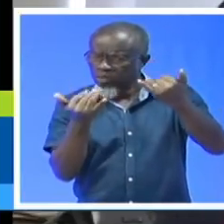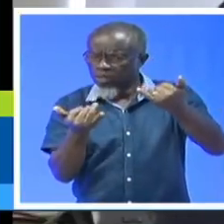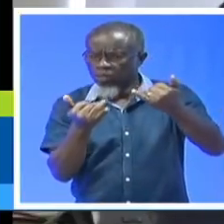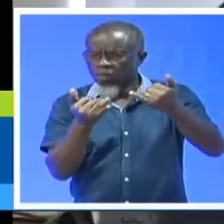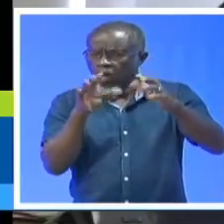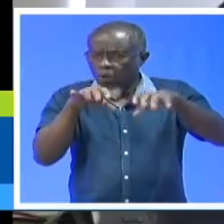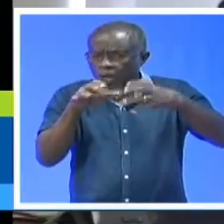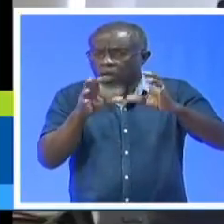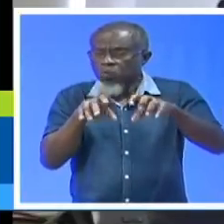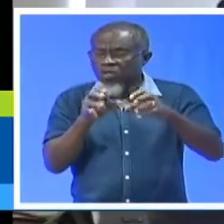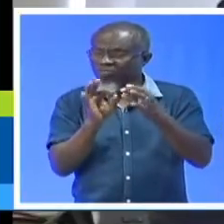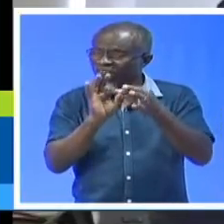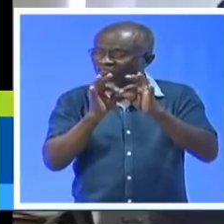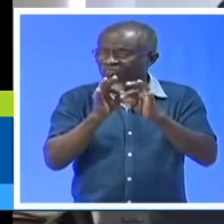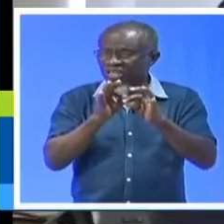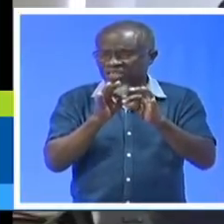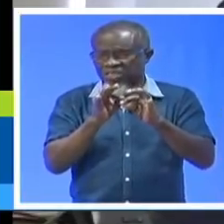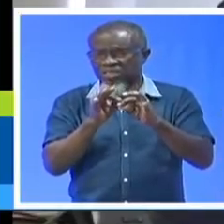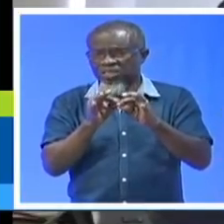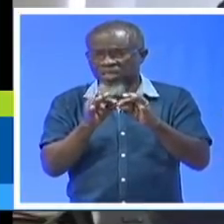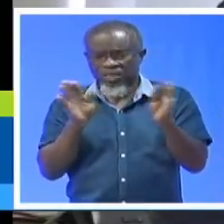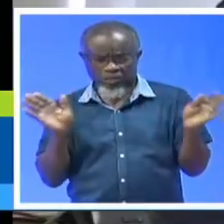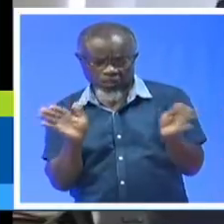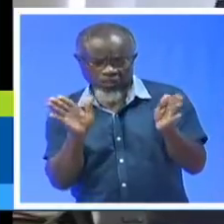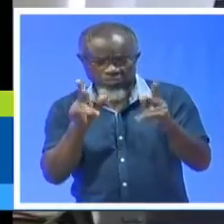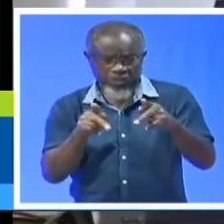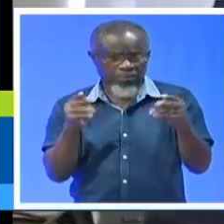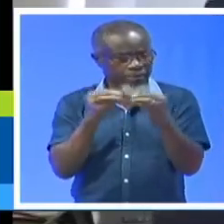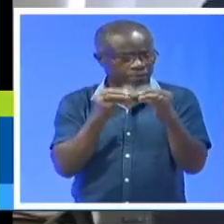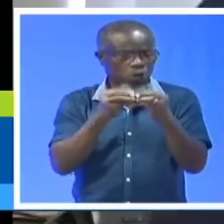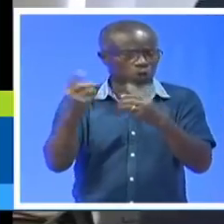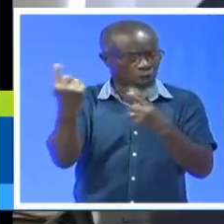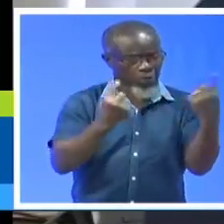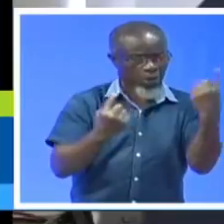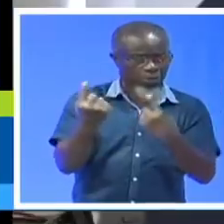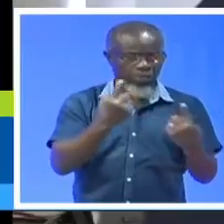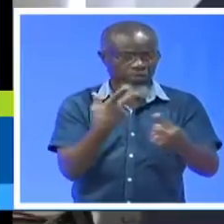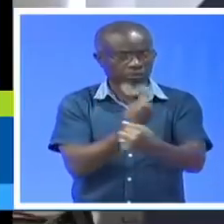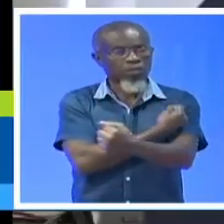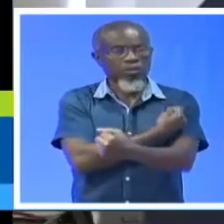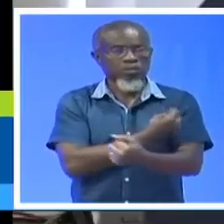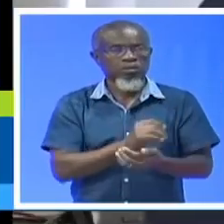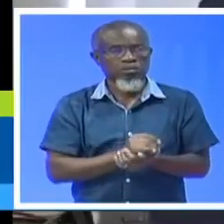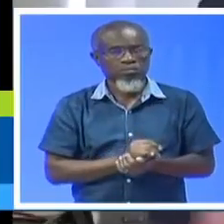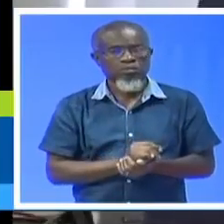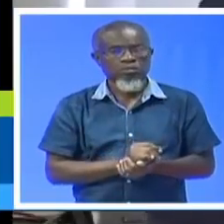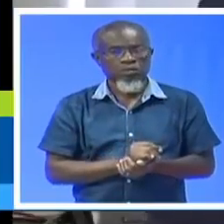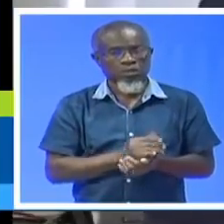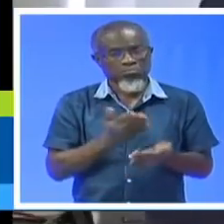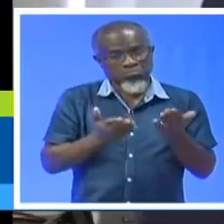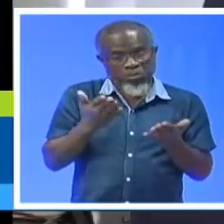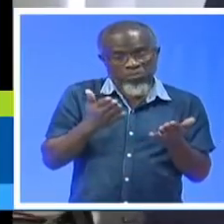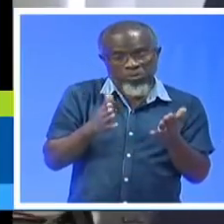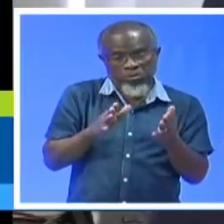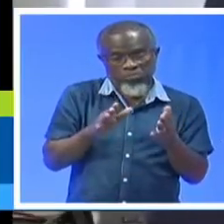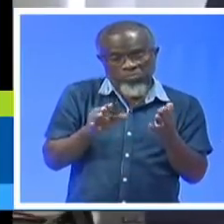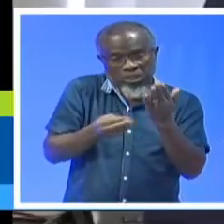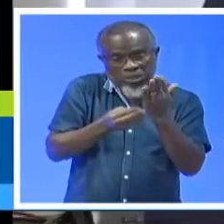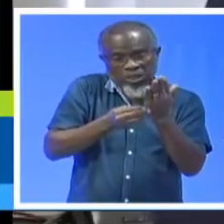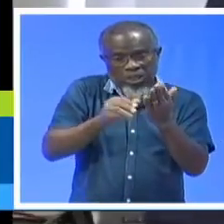have to wait until vaccines are expanded into other categories of people so that we can maybe get our numbers up in